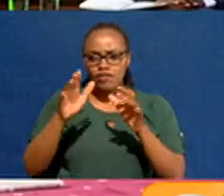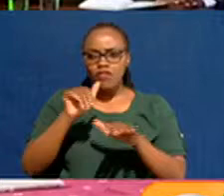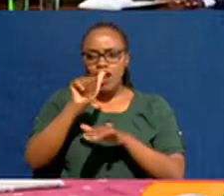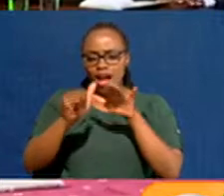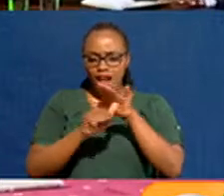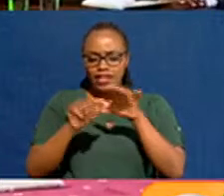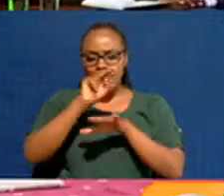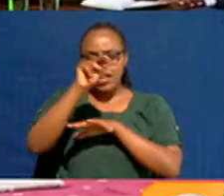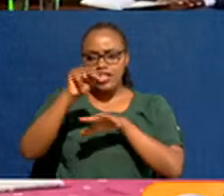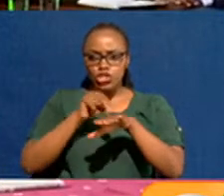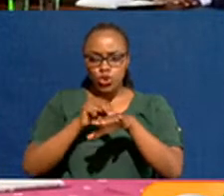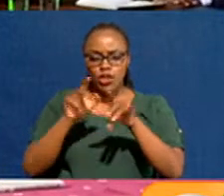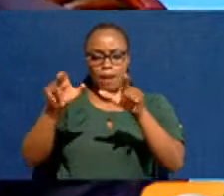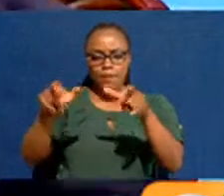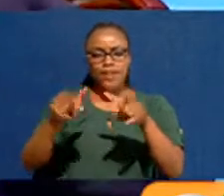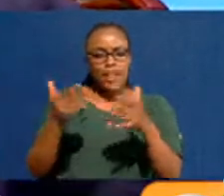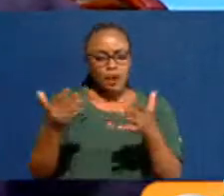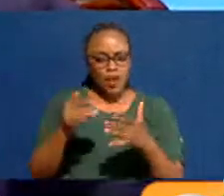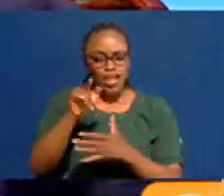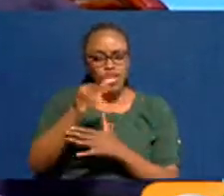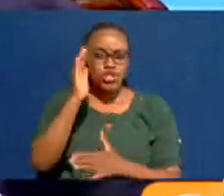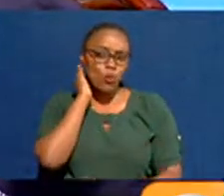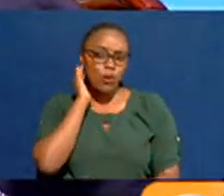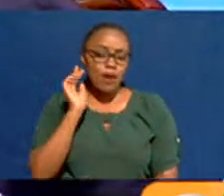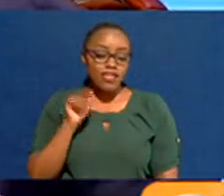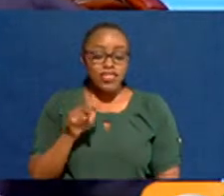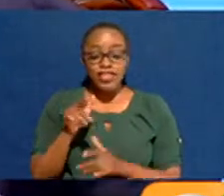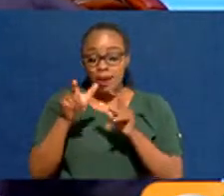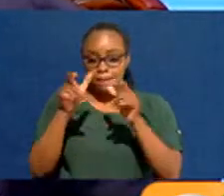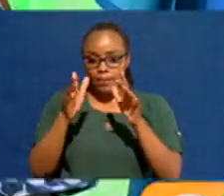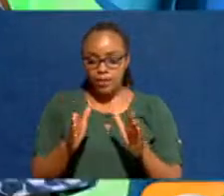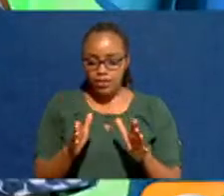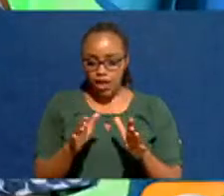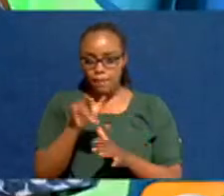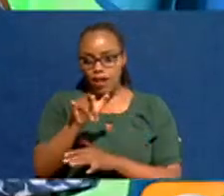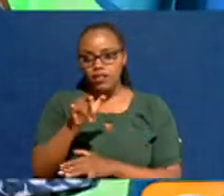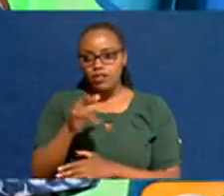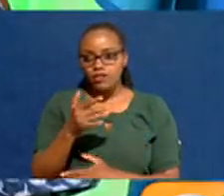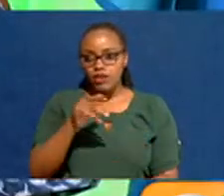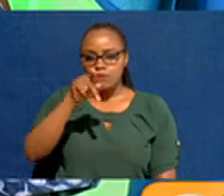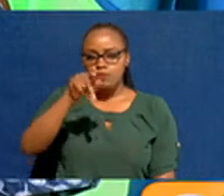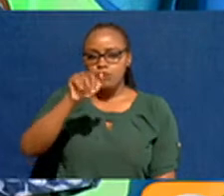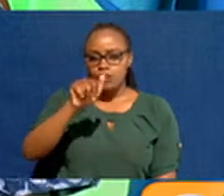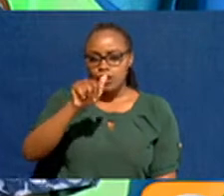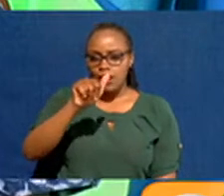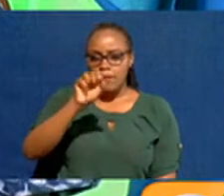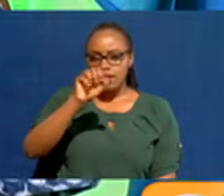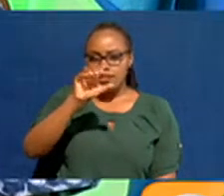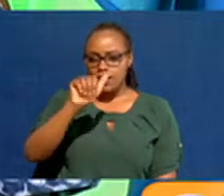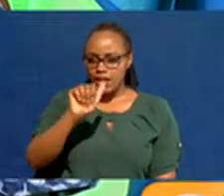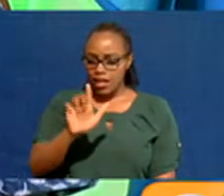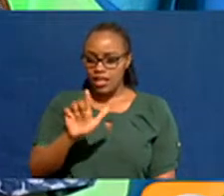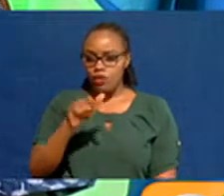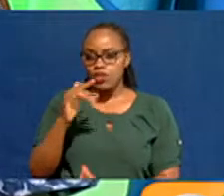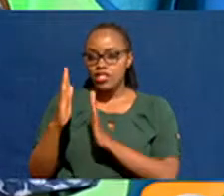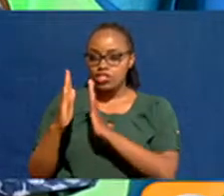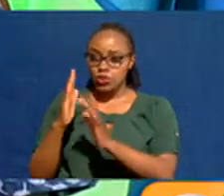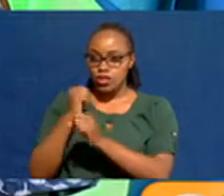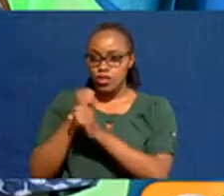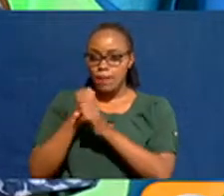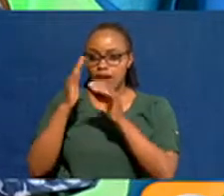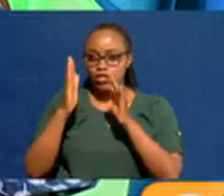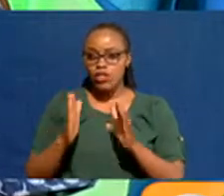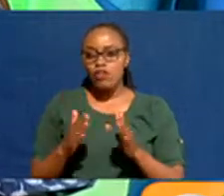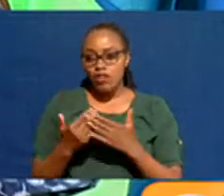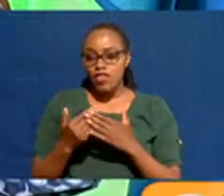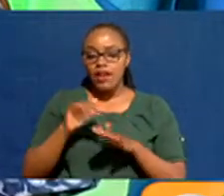Media Group who was attacked in Muranga. That journalist who had a scuffle with the security personnel attacked who? The